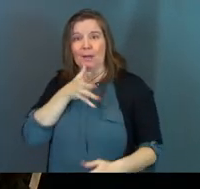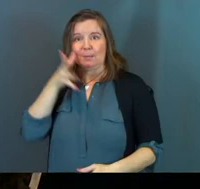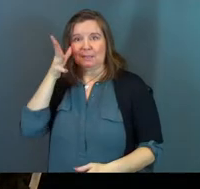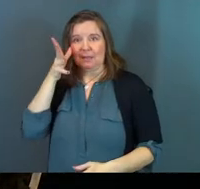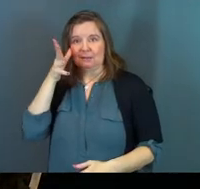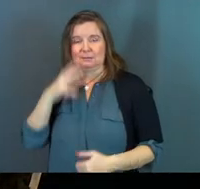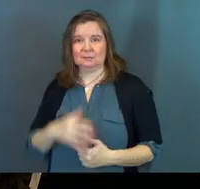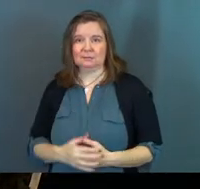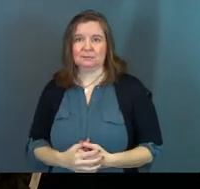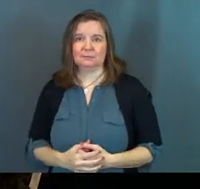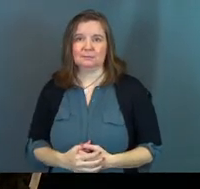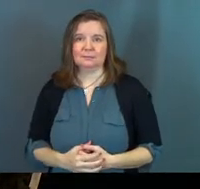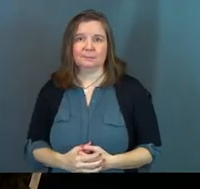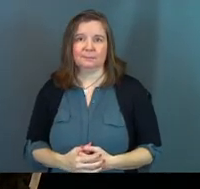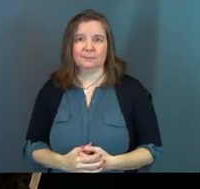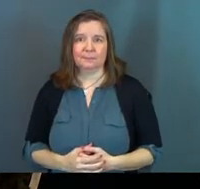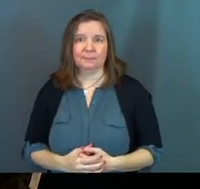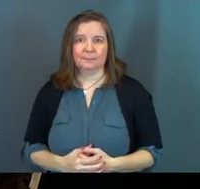and dad.